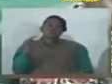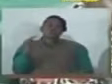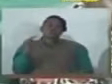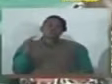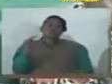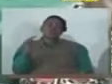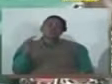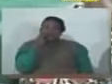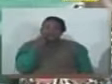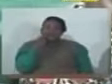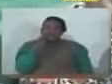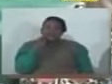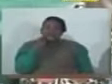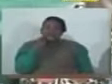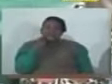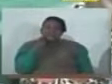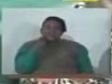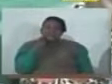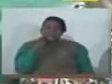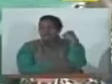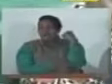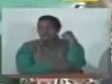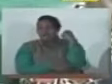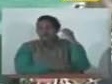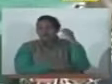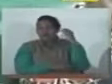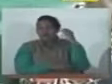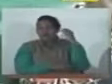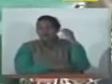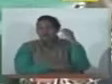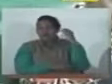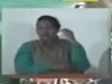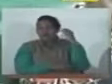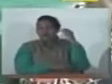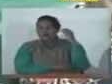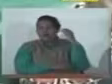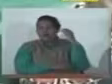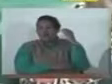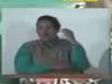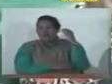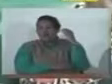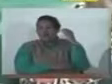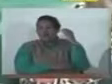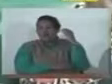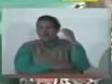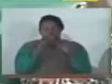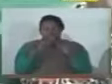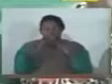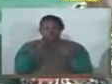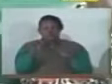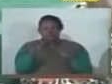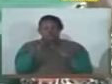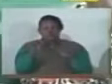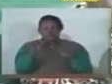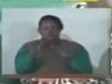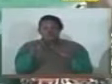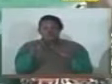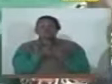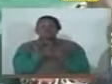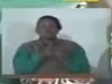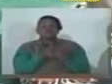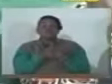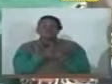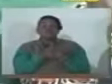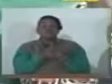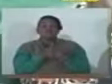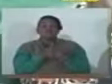the Ministry of Economic Growth cannot restart the housing program